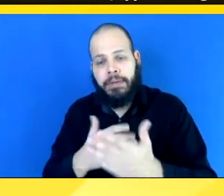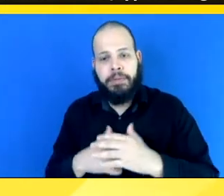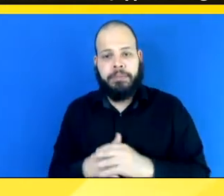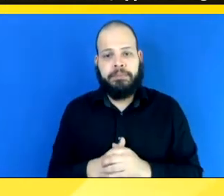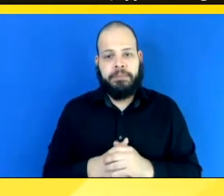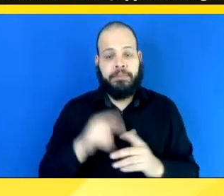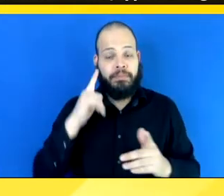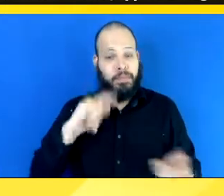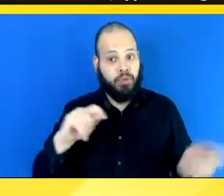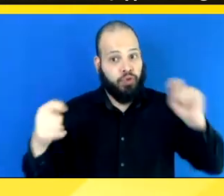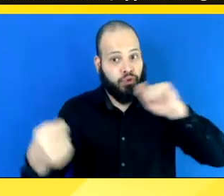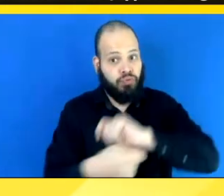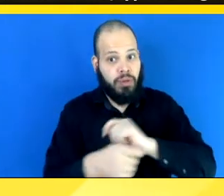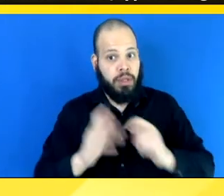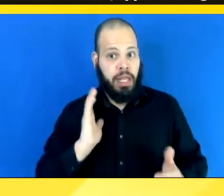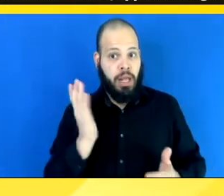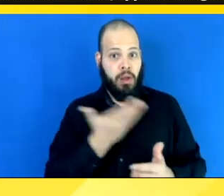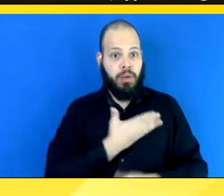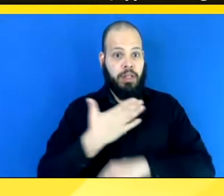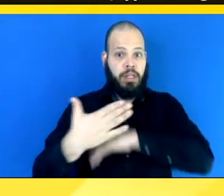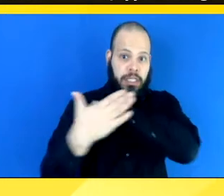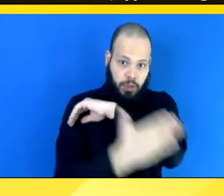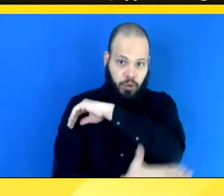for what is to come in the future.